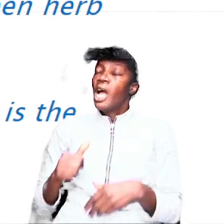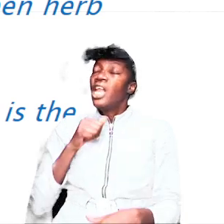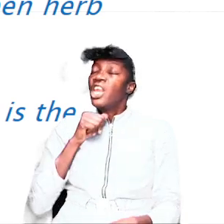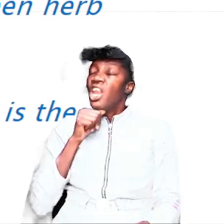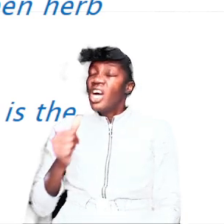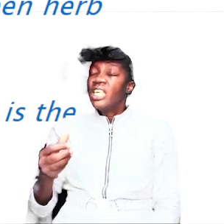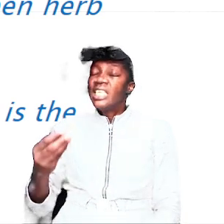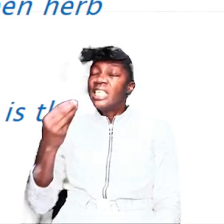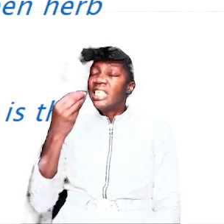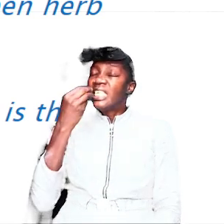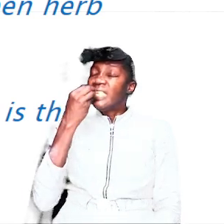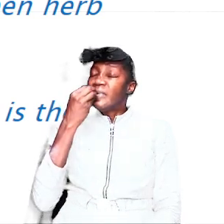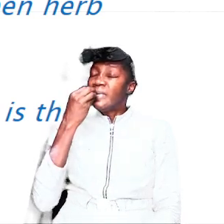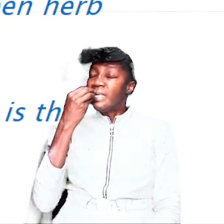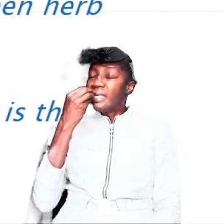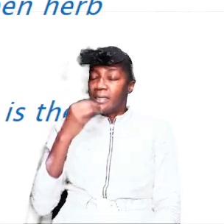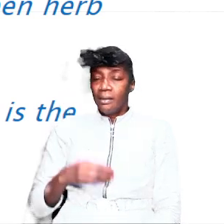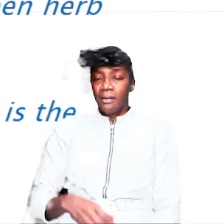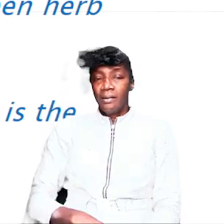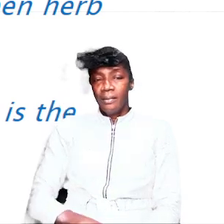eat.